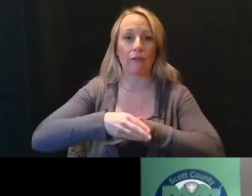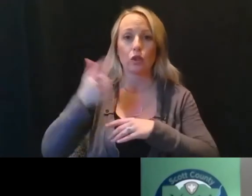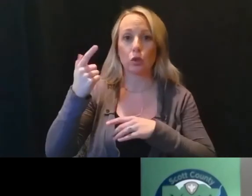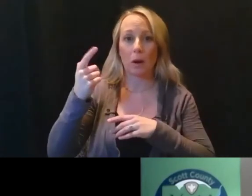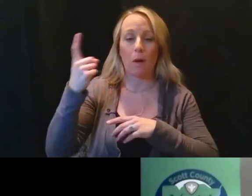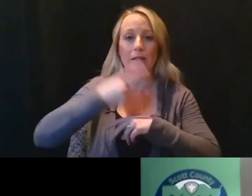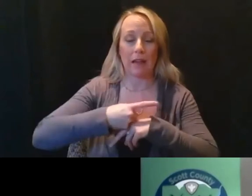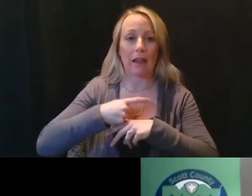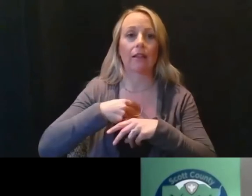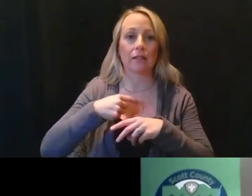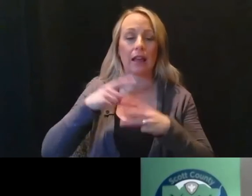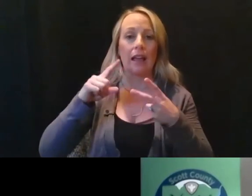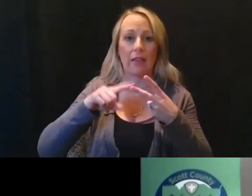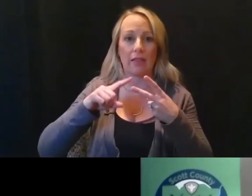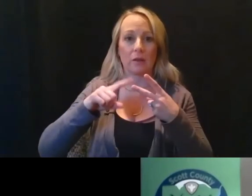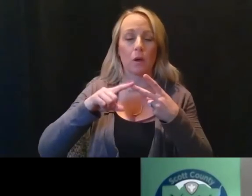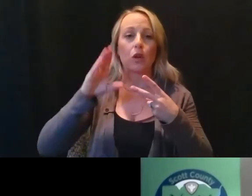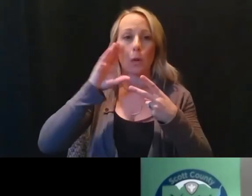dose would be due after 28 days.